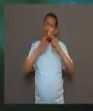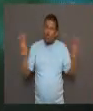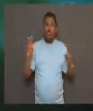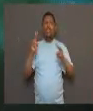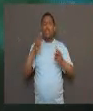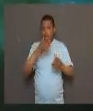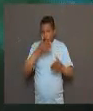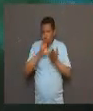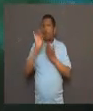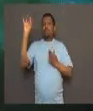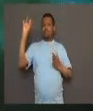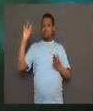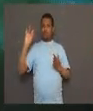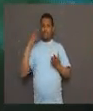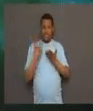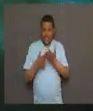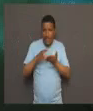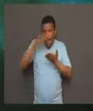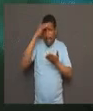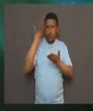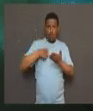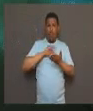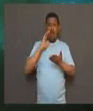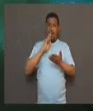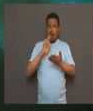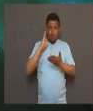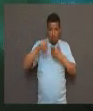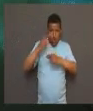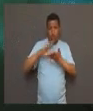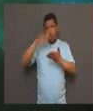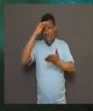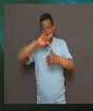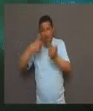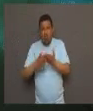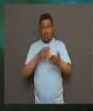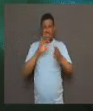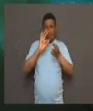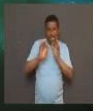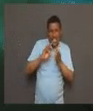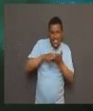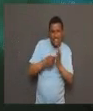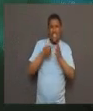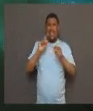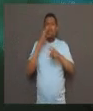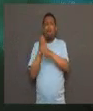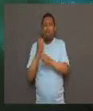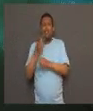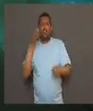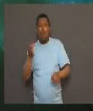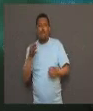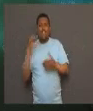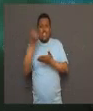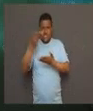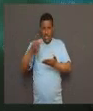In this lesson, we are going to learn about the meaning and purpose of